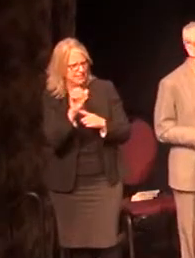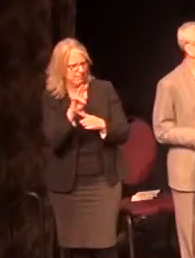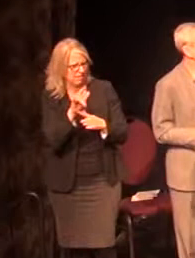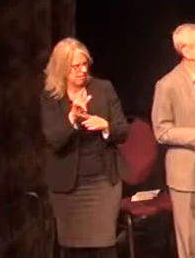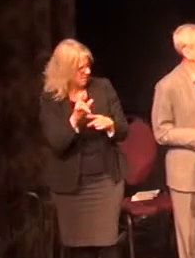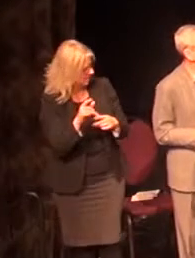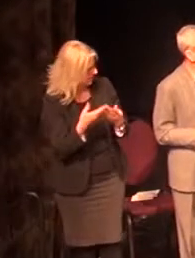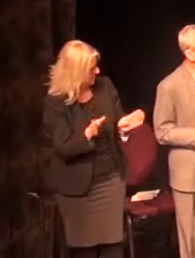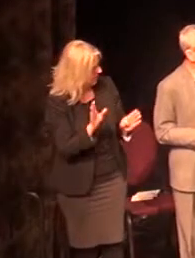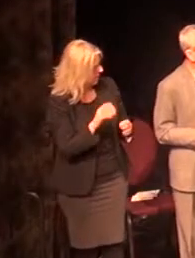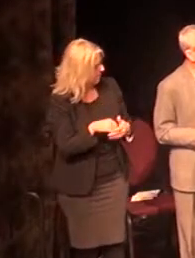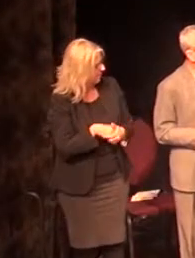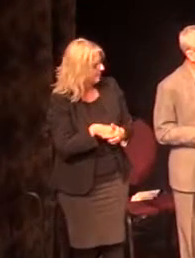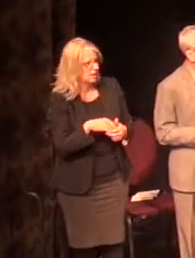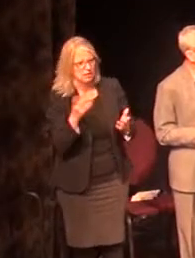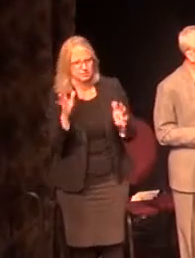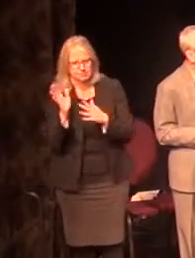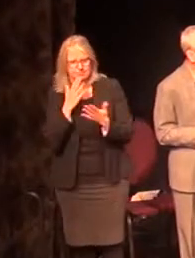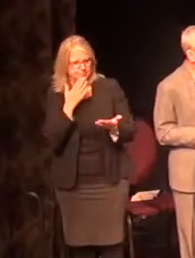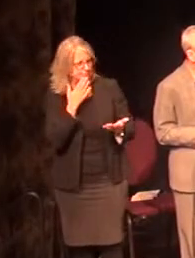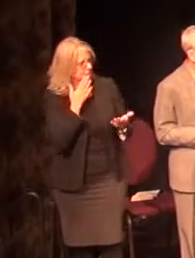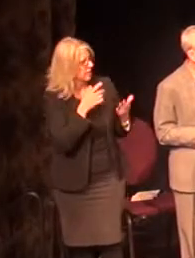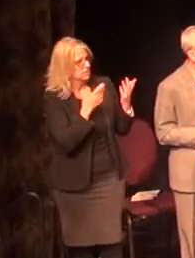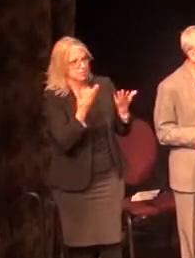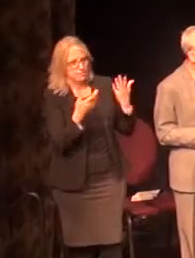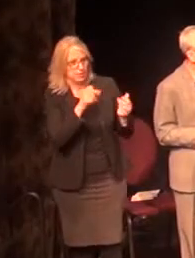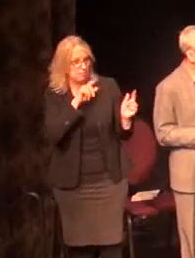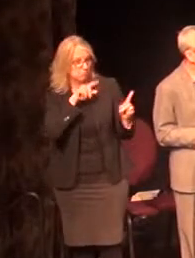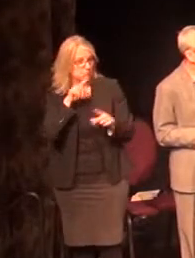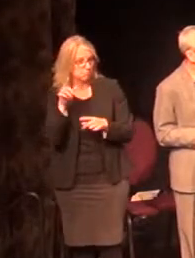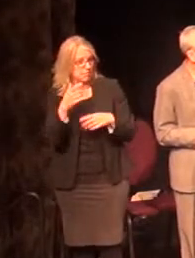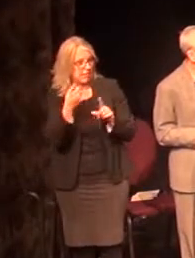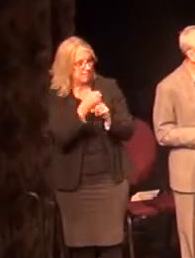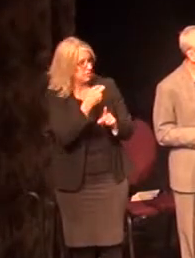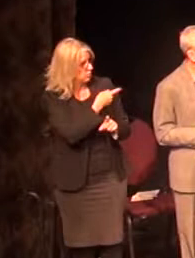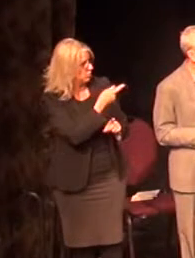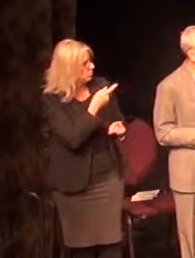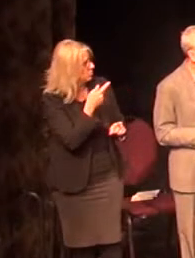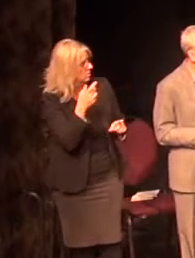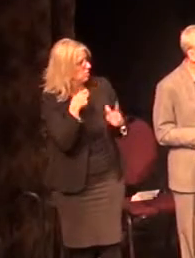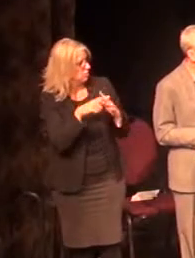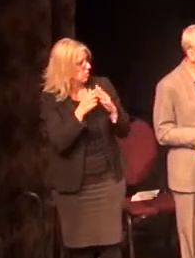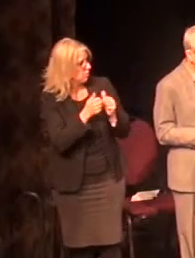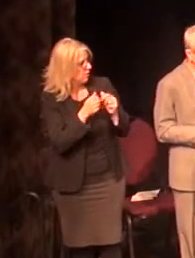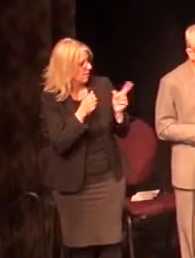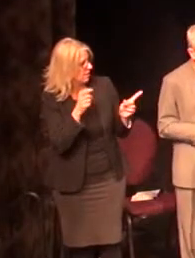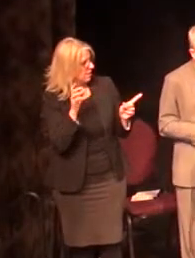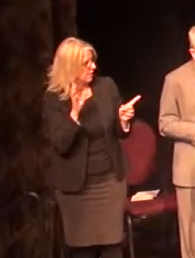Very good. So let's, again, perhaps have people respond to the parts of it that affect them. Start with Catherine in terms of especially